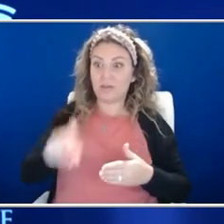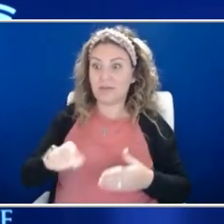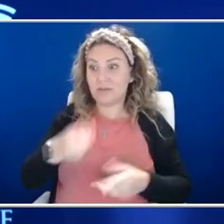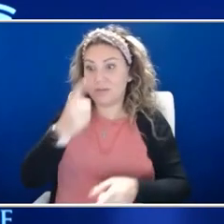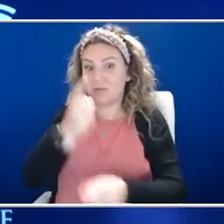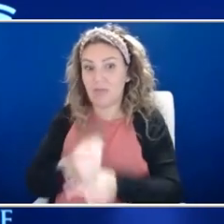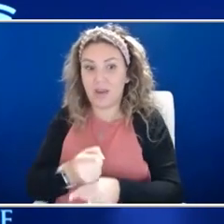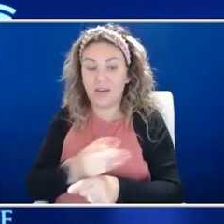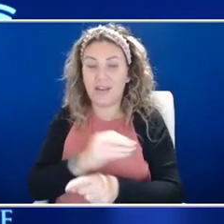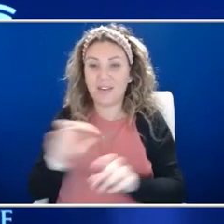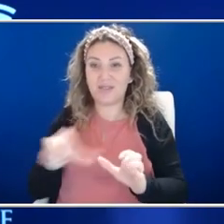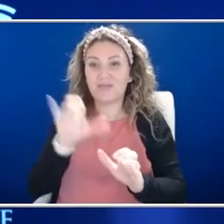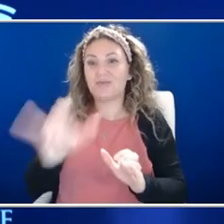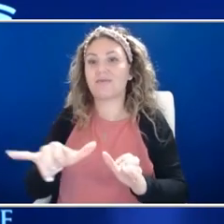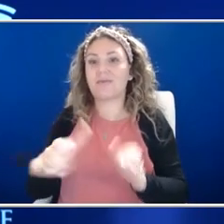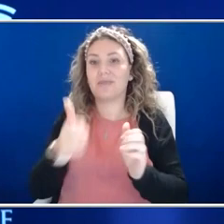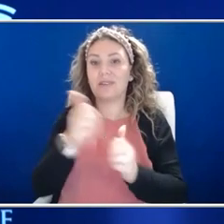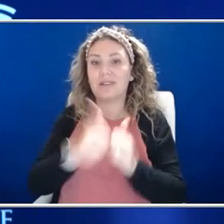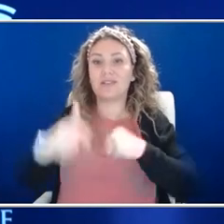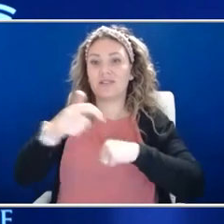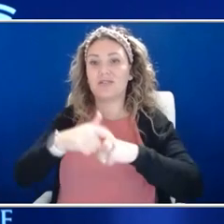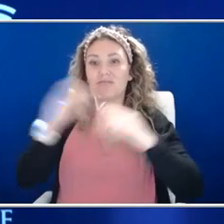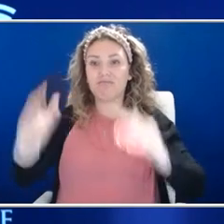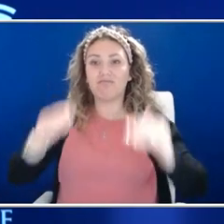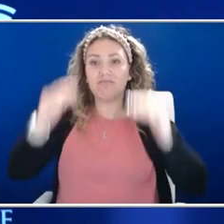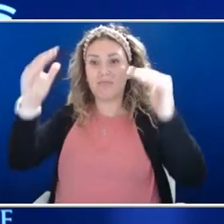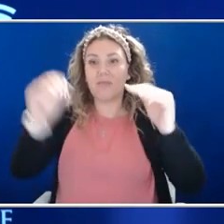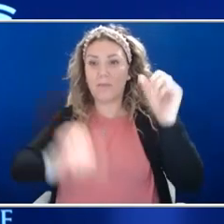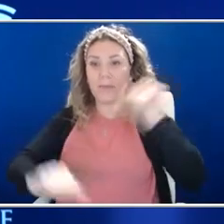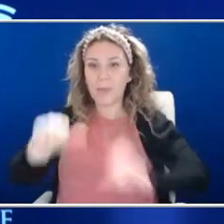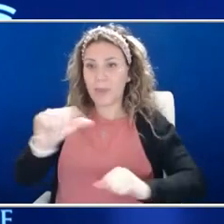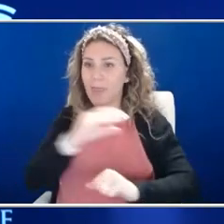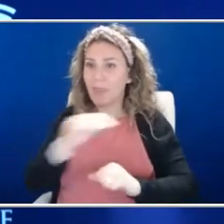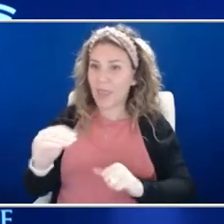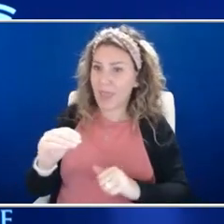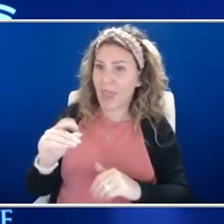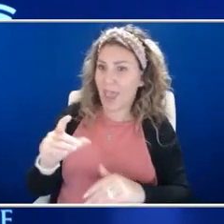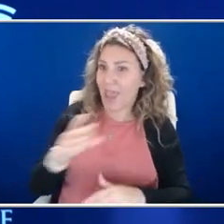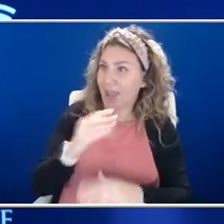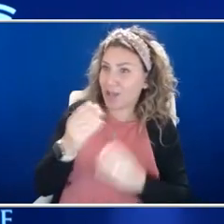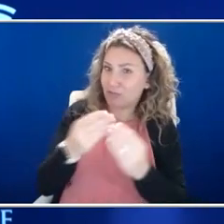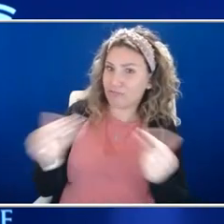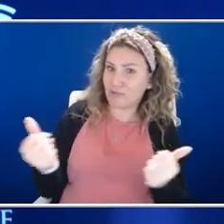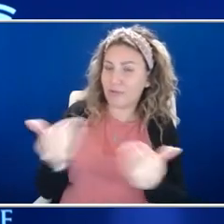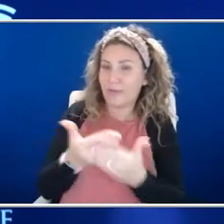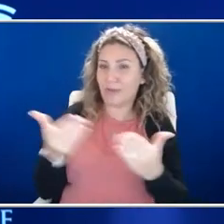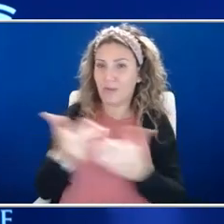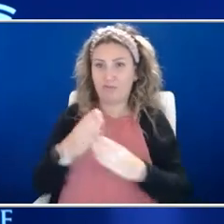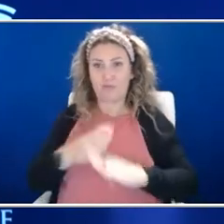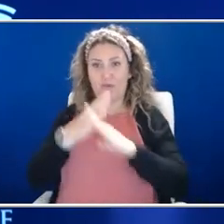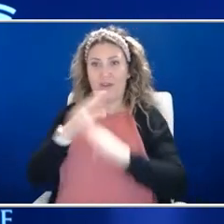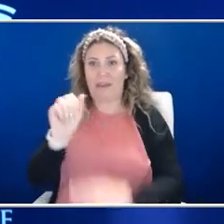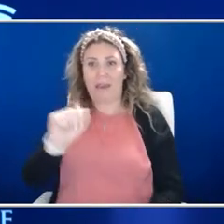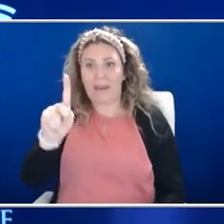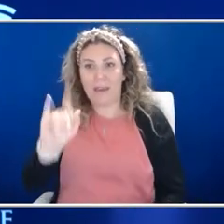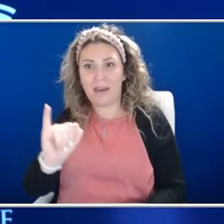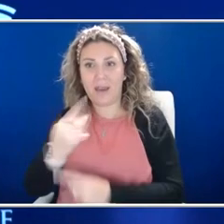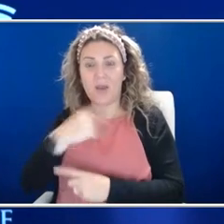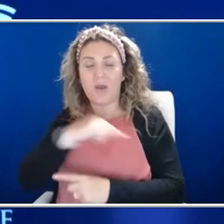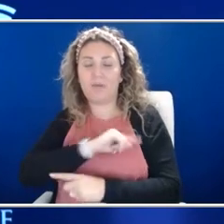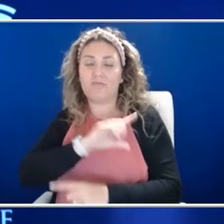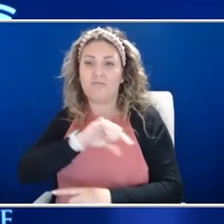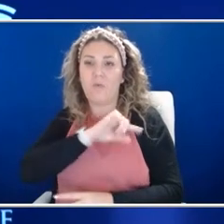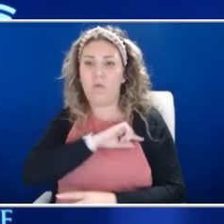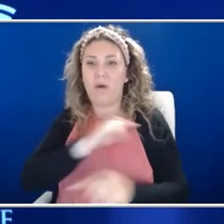Because every time we advance science and we save lives and we can cure something like prevent acute kidney injury, we have made the quality of life so